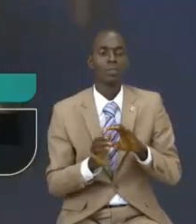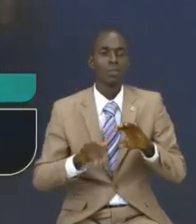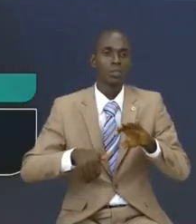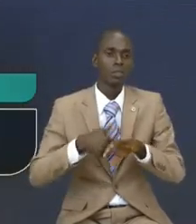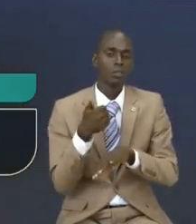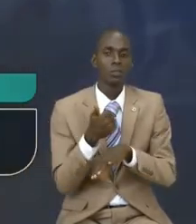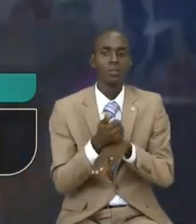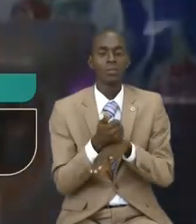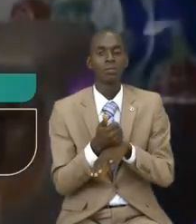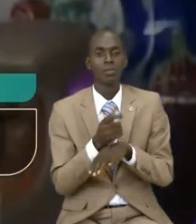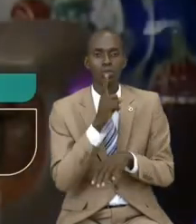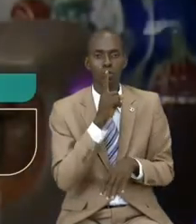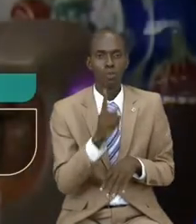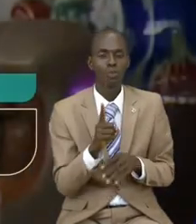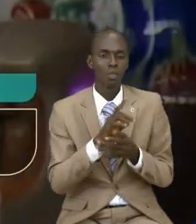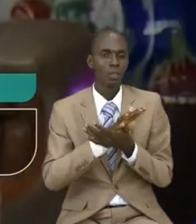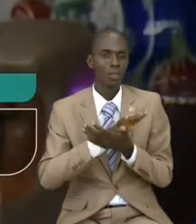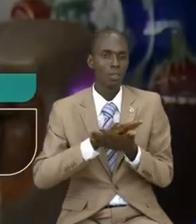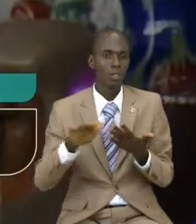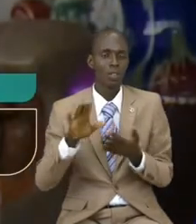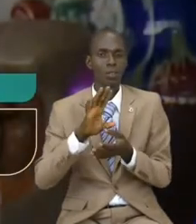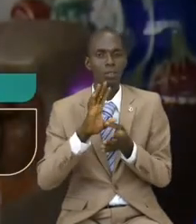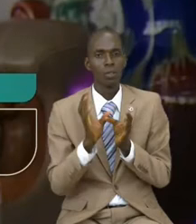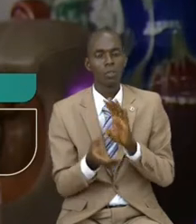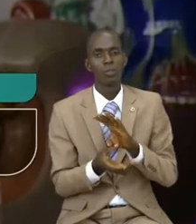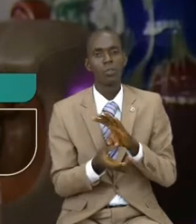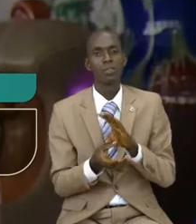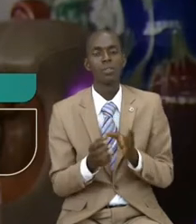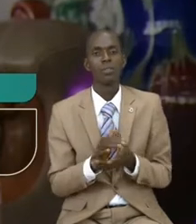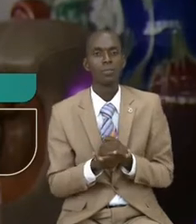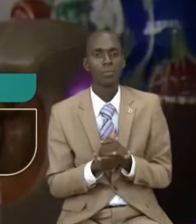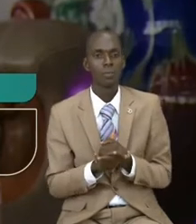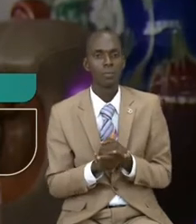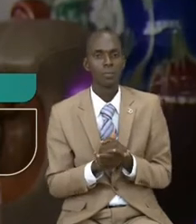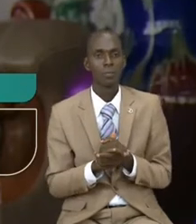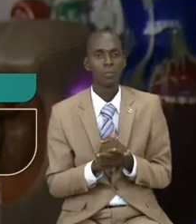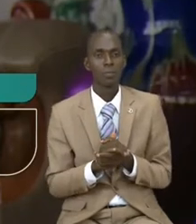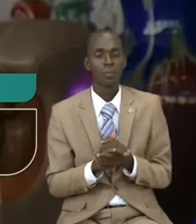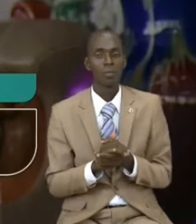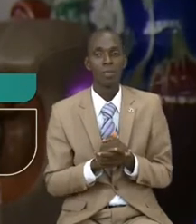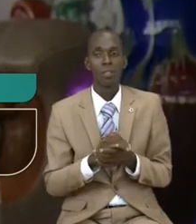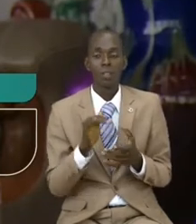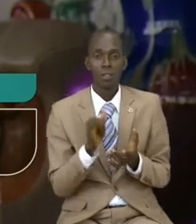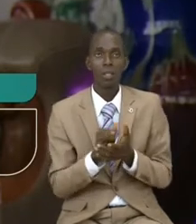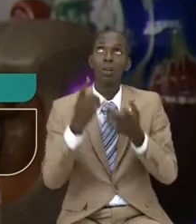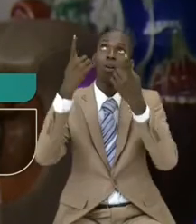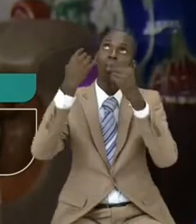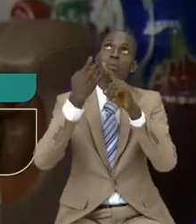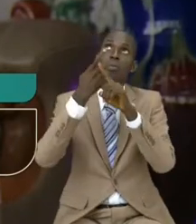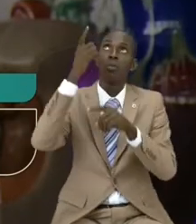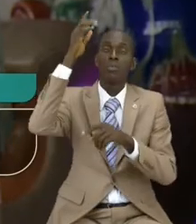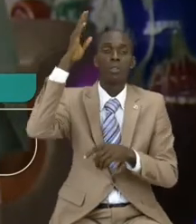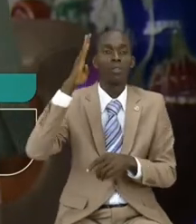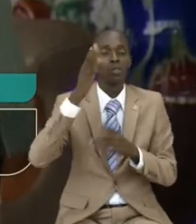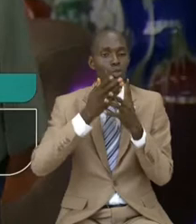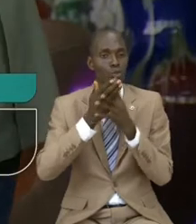Confirm true, clear conversion. That comes from God.